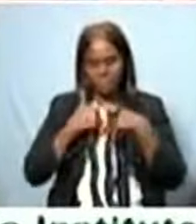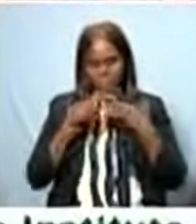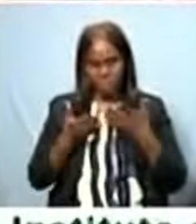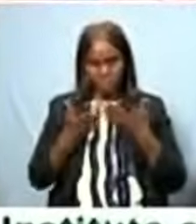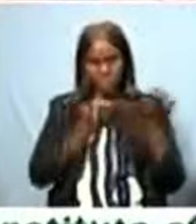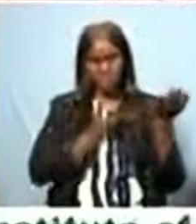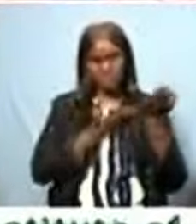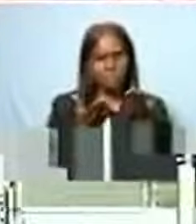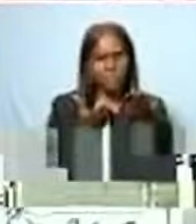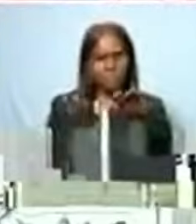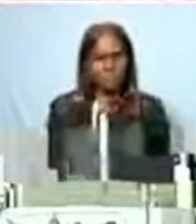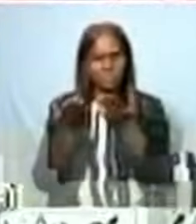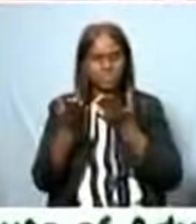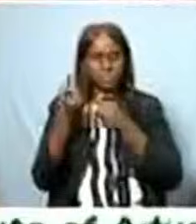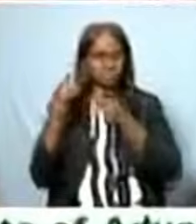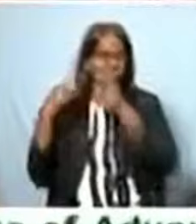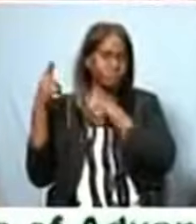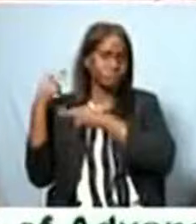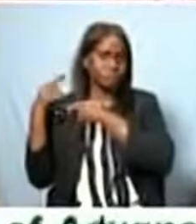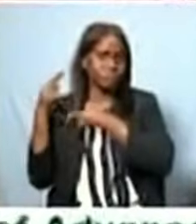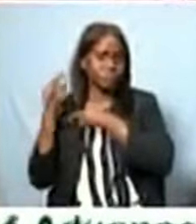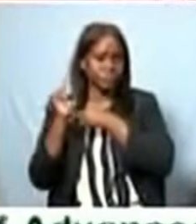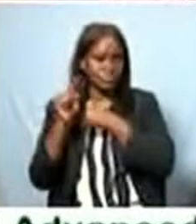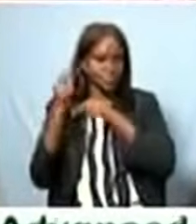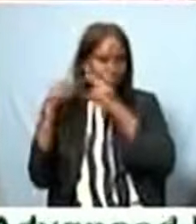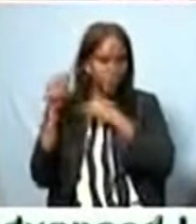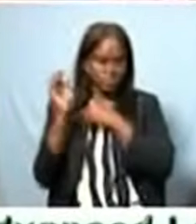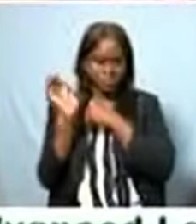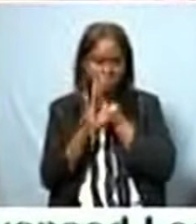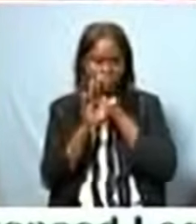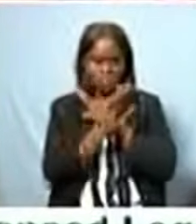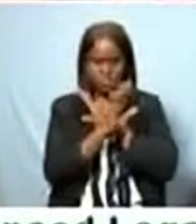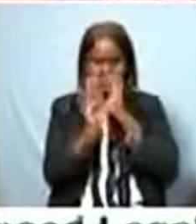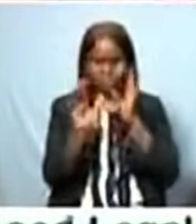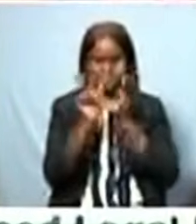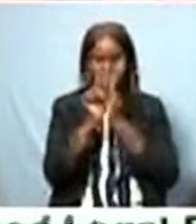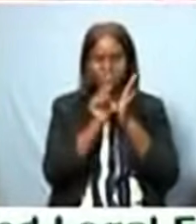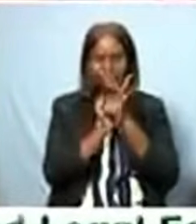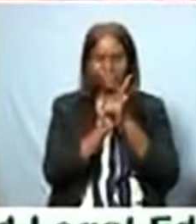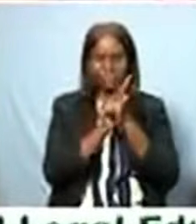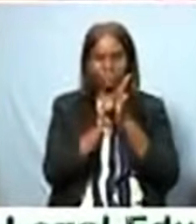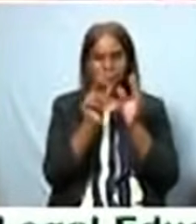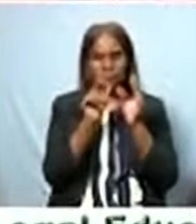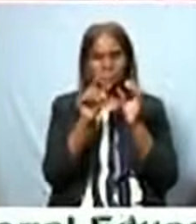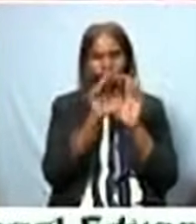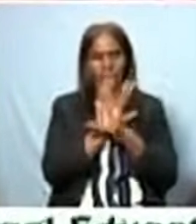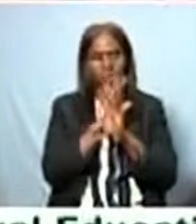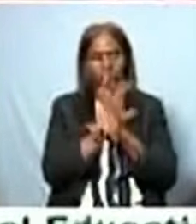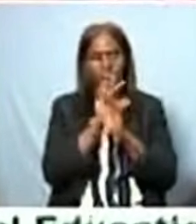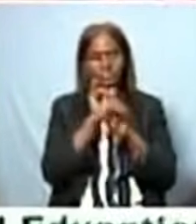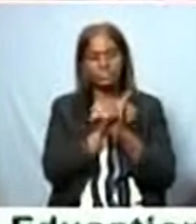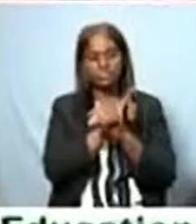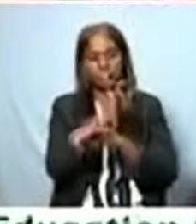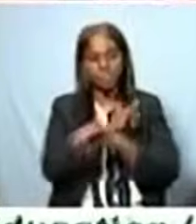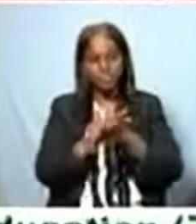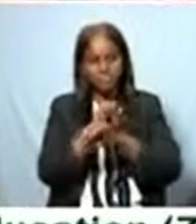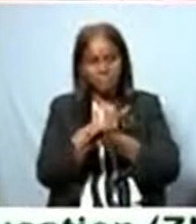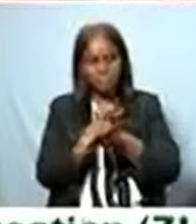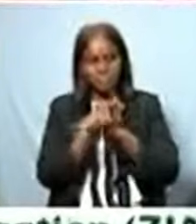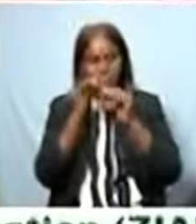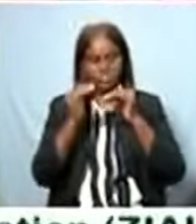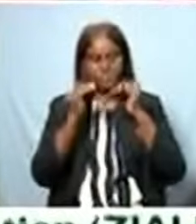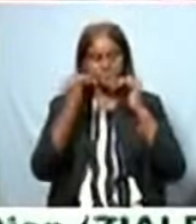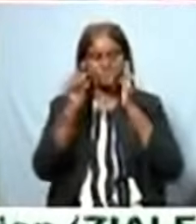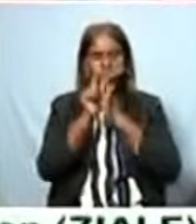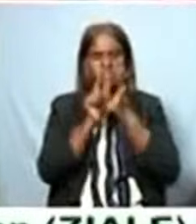say that the revised or the revision of the Zambia Law Institute, the Zambia Institute of Advanced